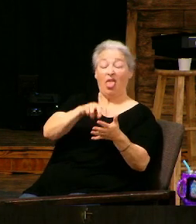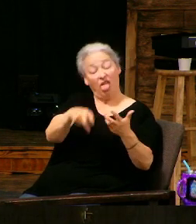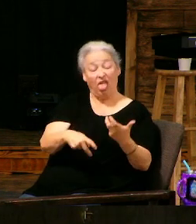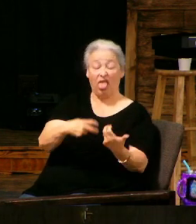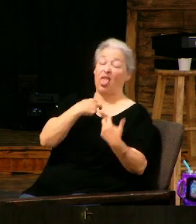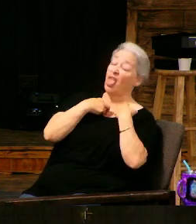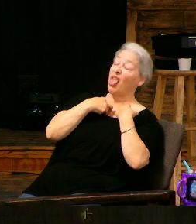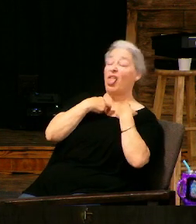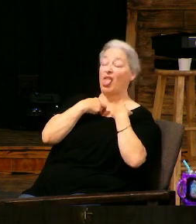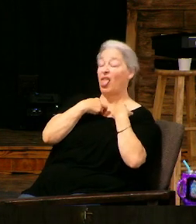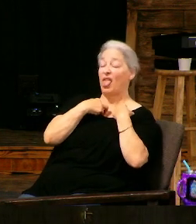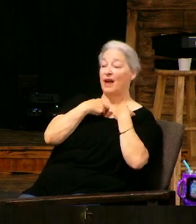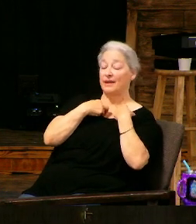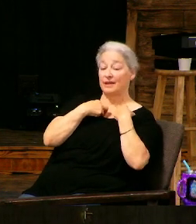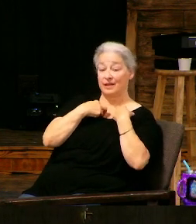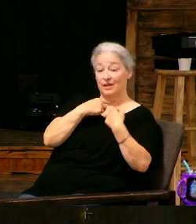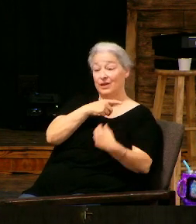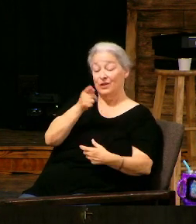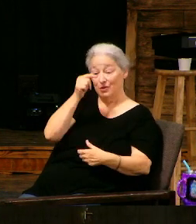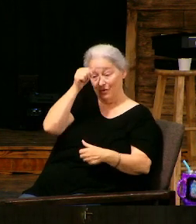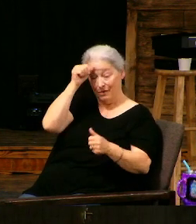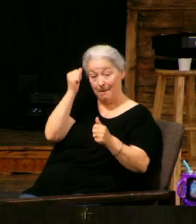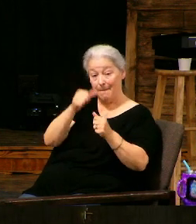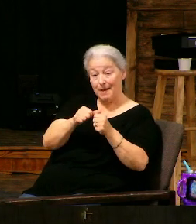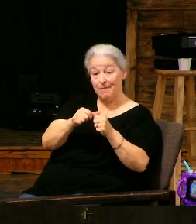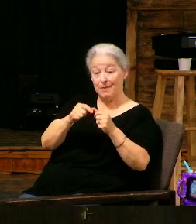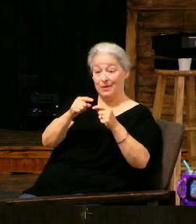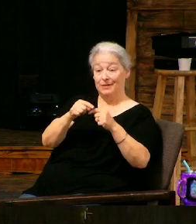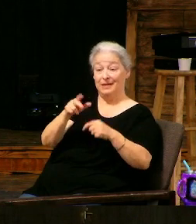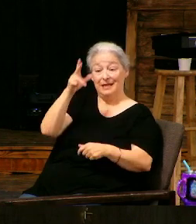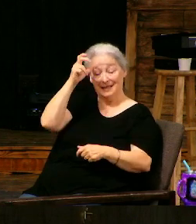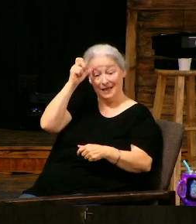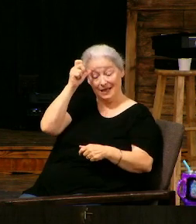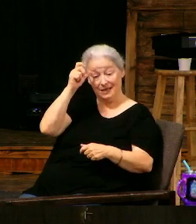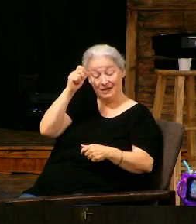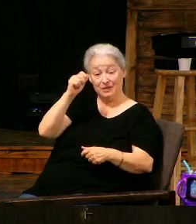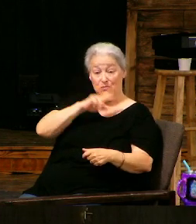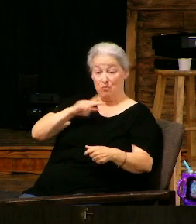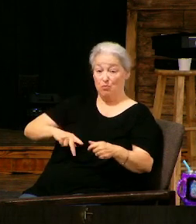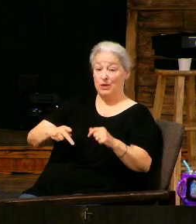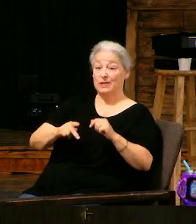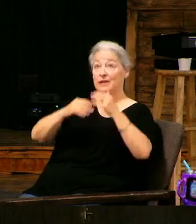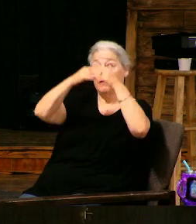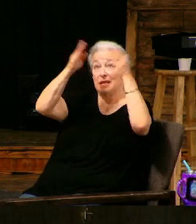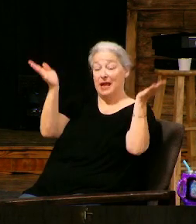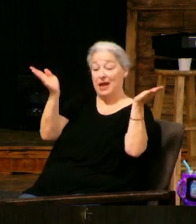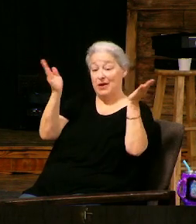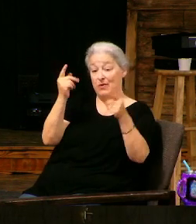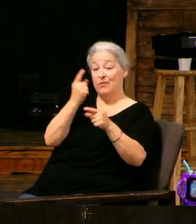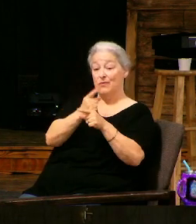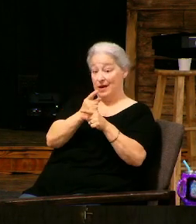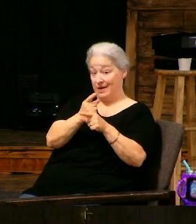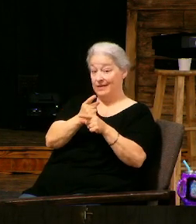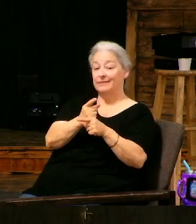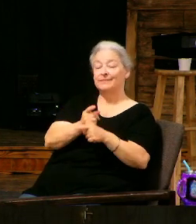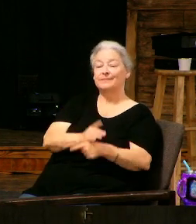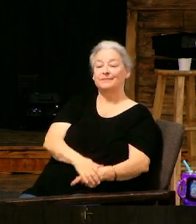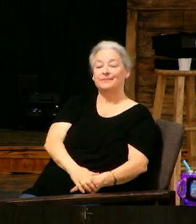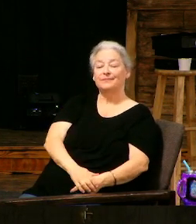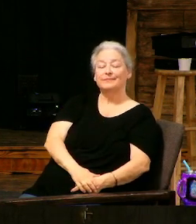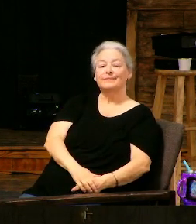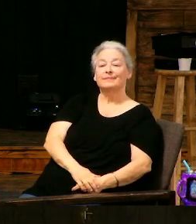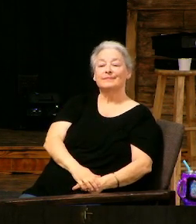remember that he's the prince of the air, right? Okay.